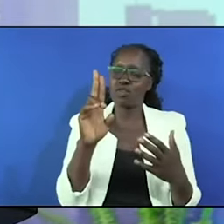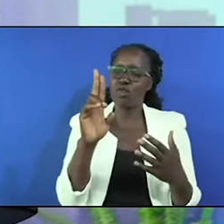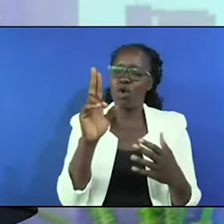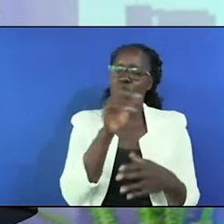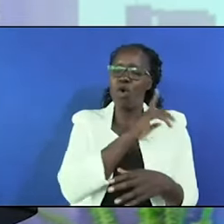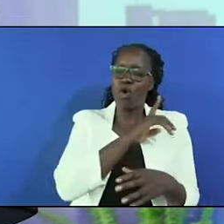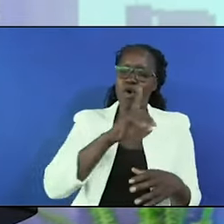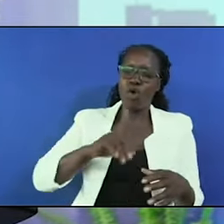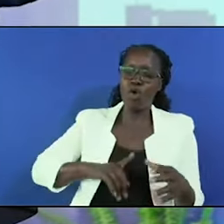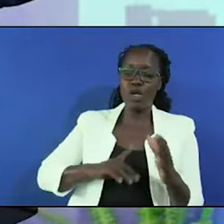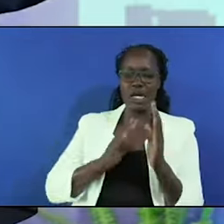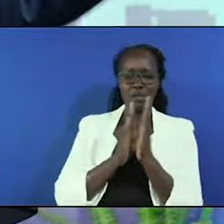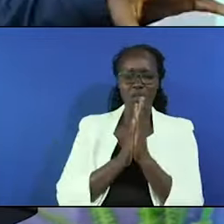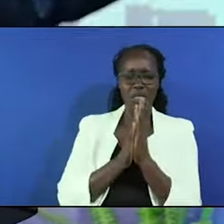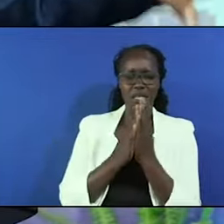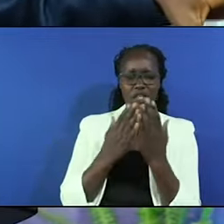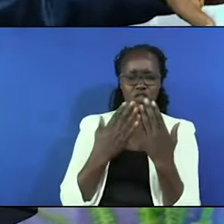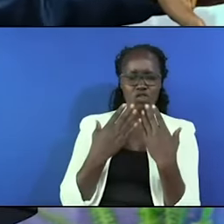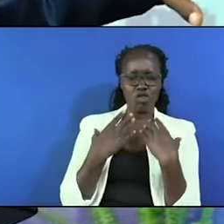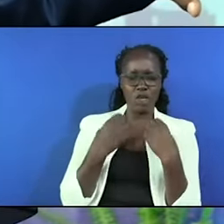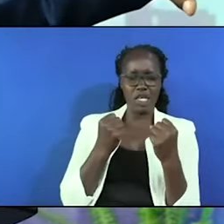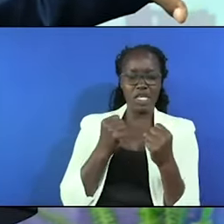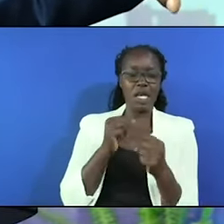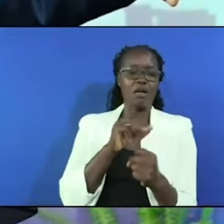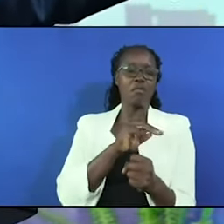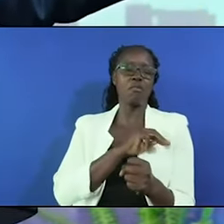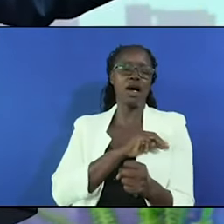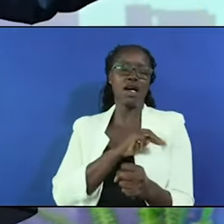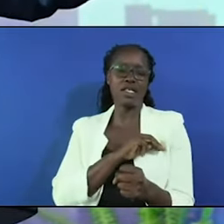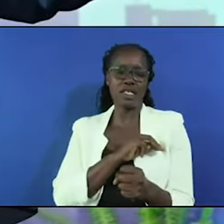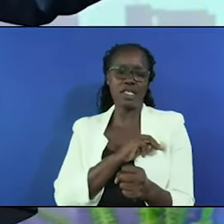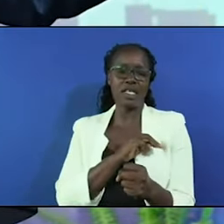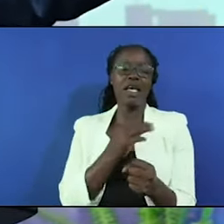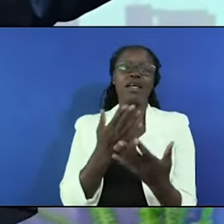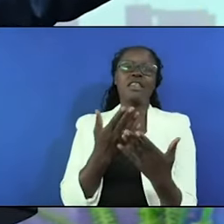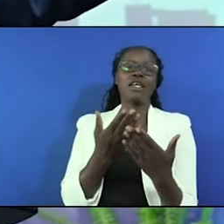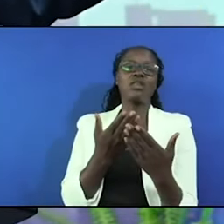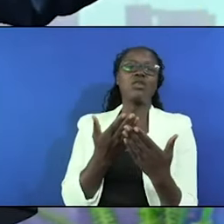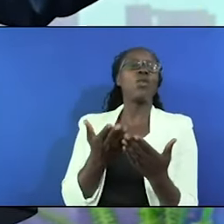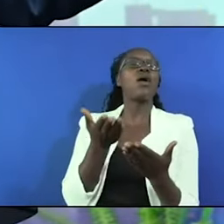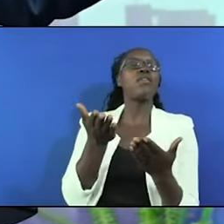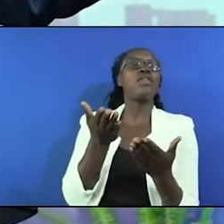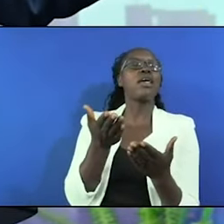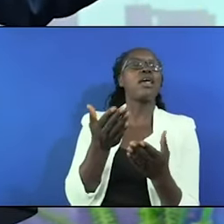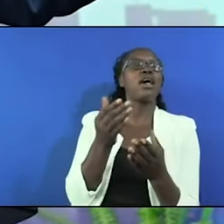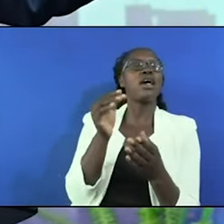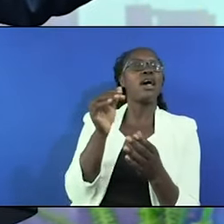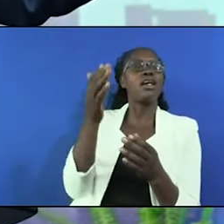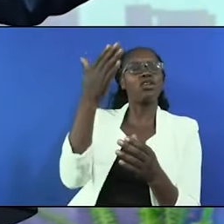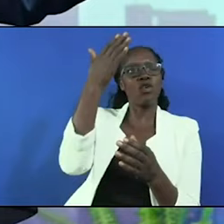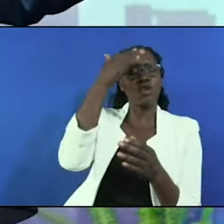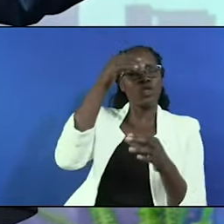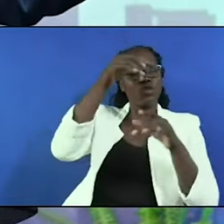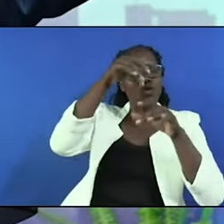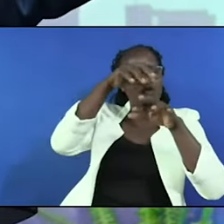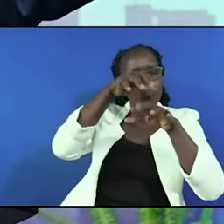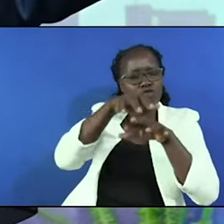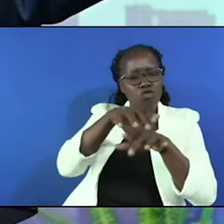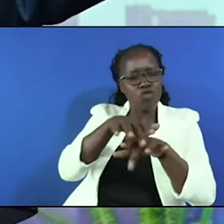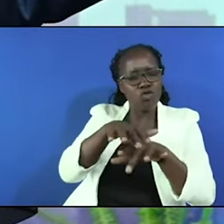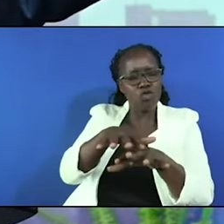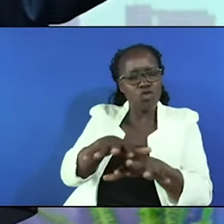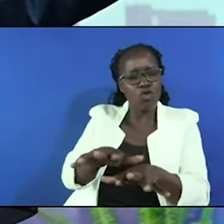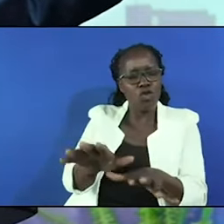God, I pray that your healing masses, which are there in abundance, will flow down to